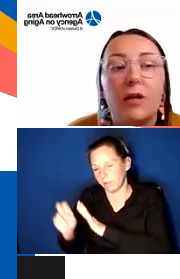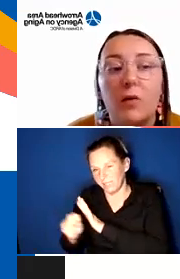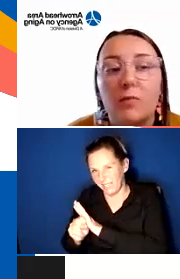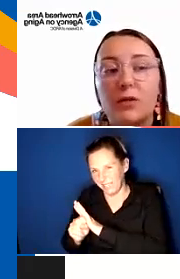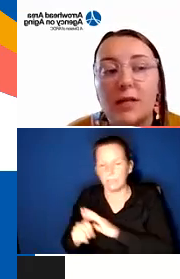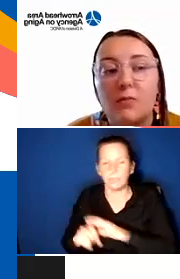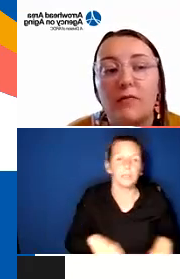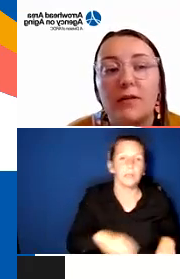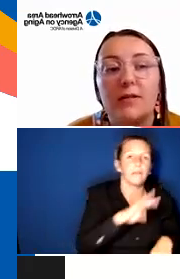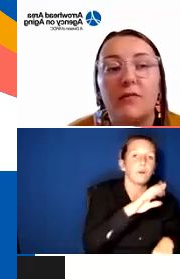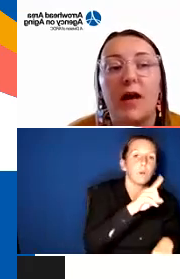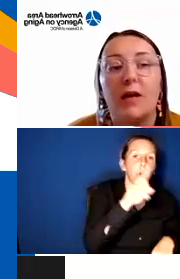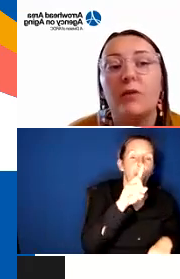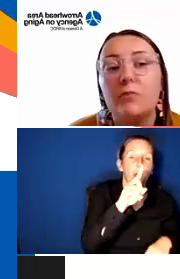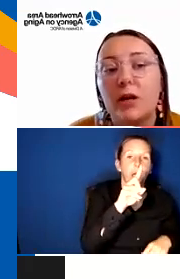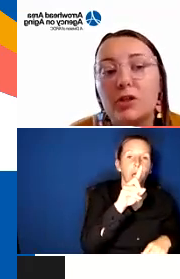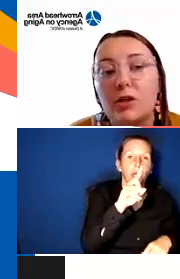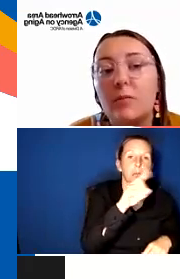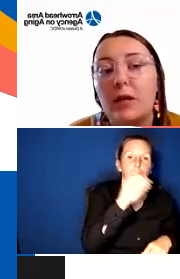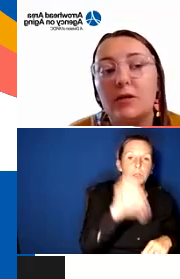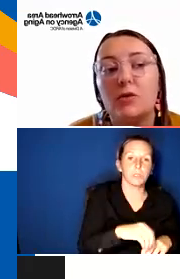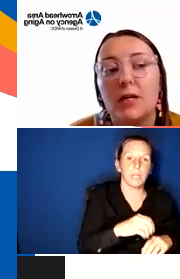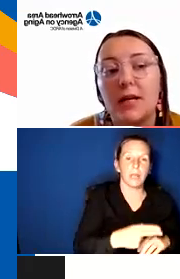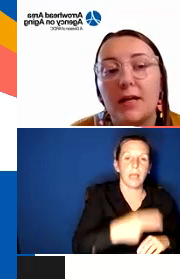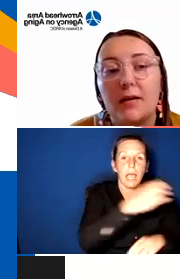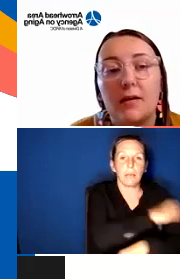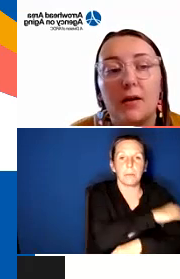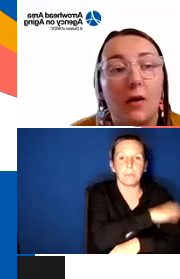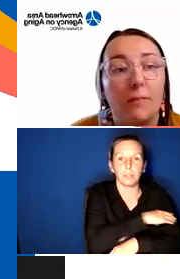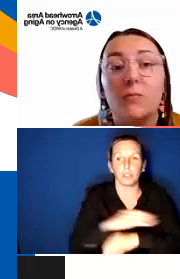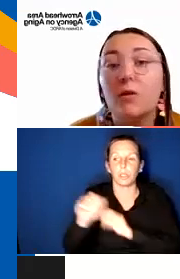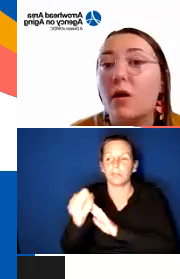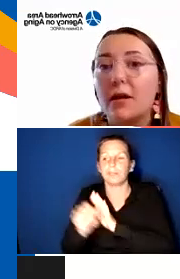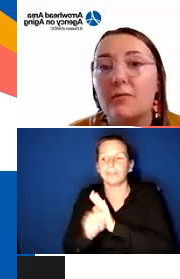a 41% prevalence of high blood pressure compared to 29%